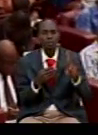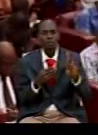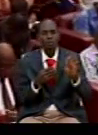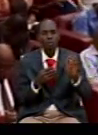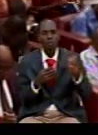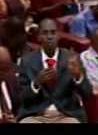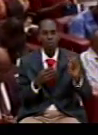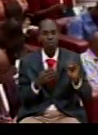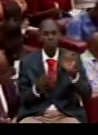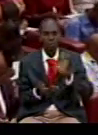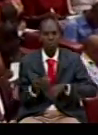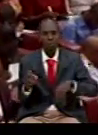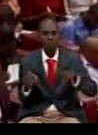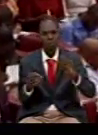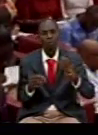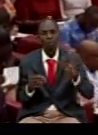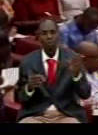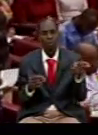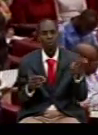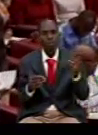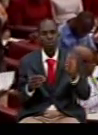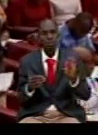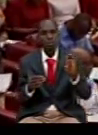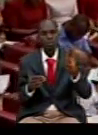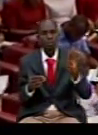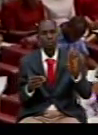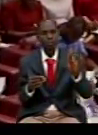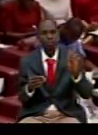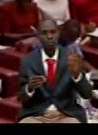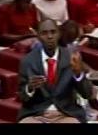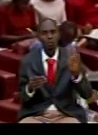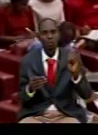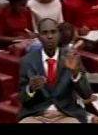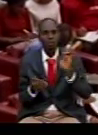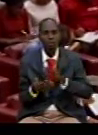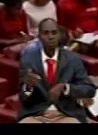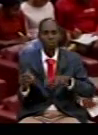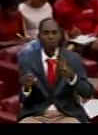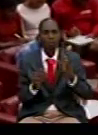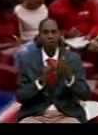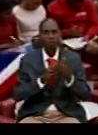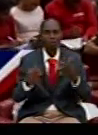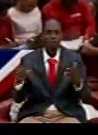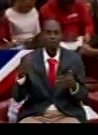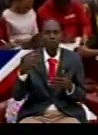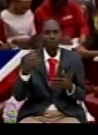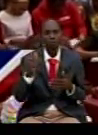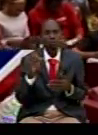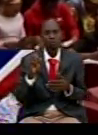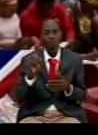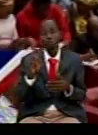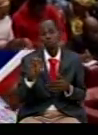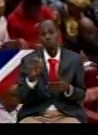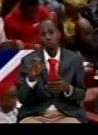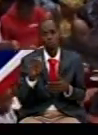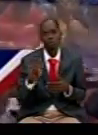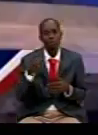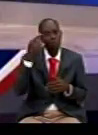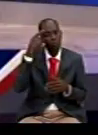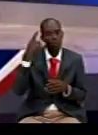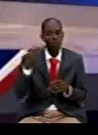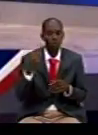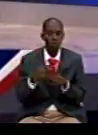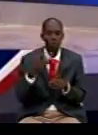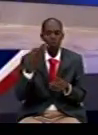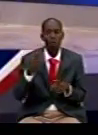Hebrews chapter 4, verse 12. For the word of God is